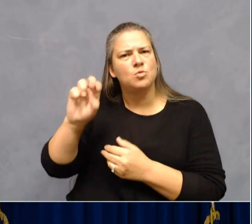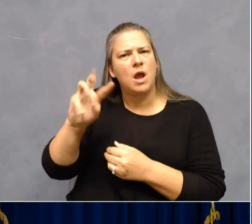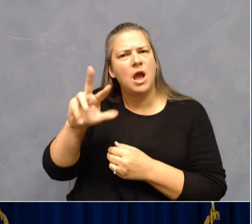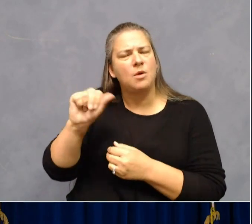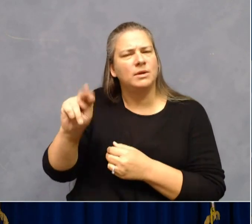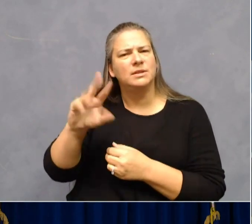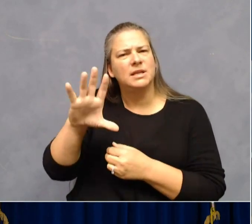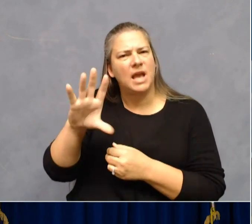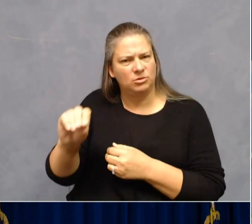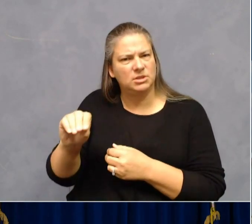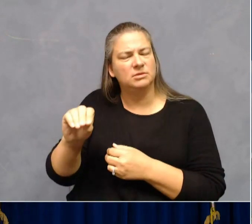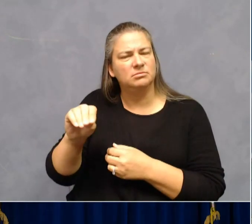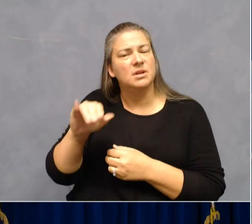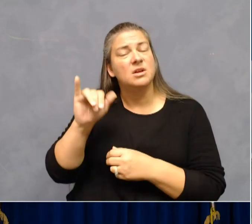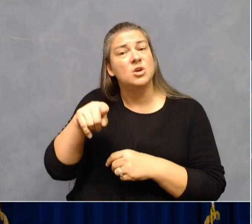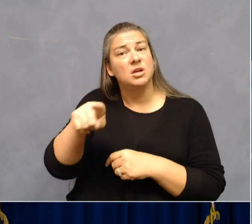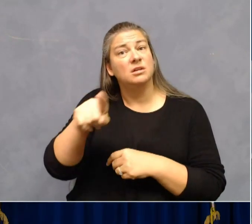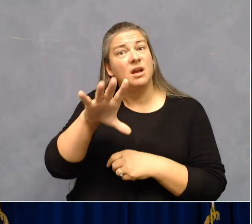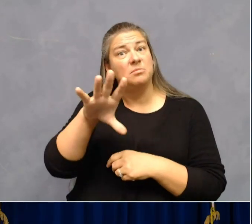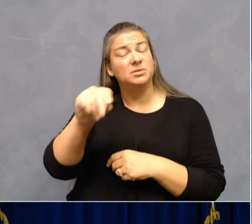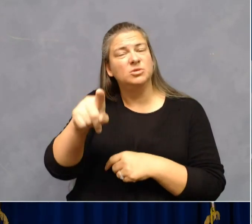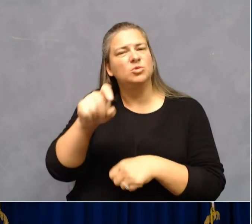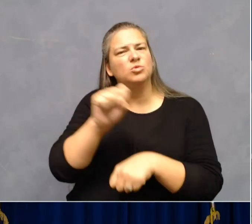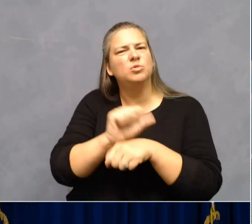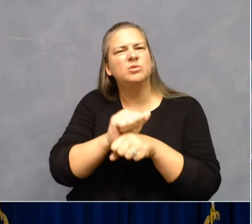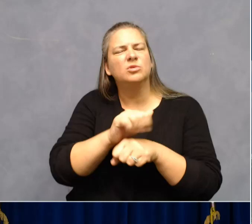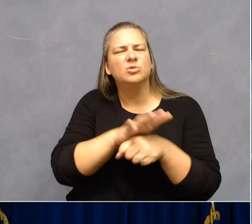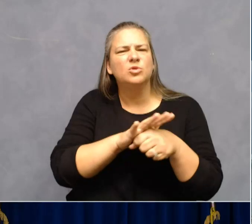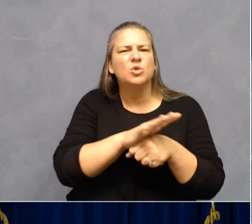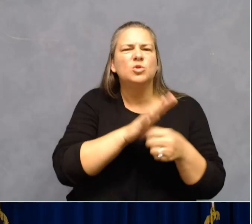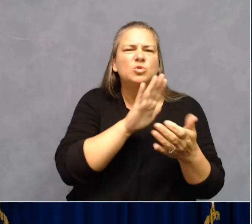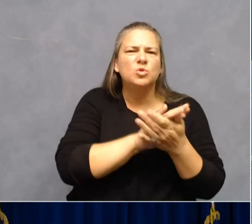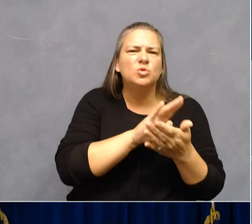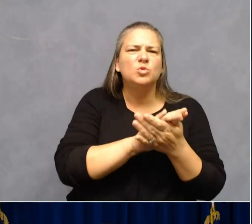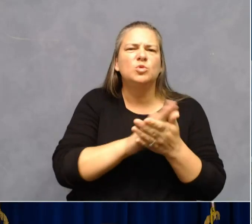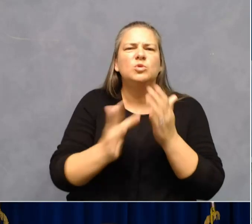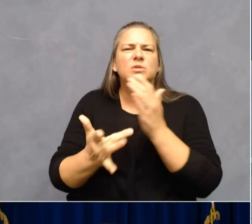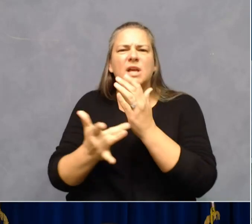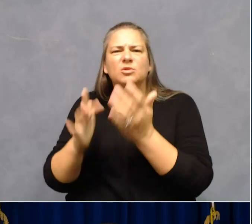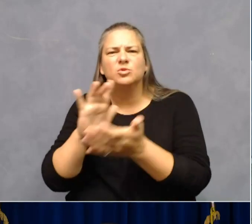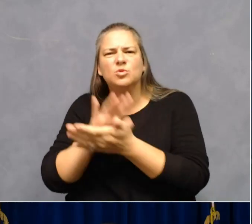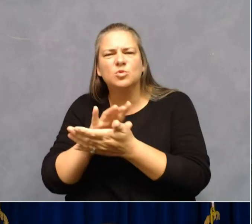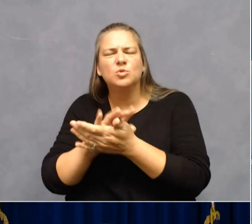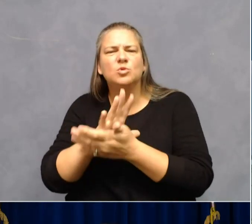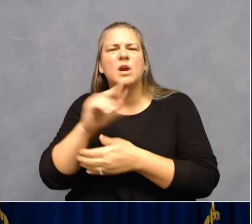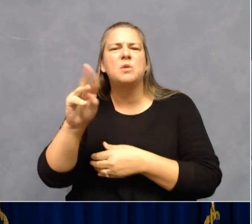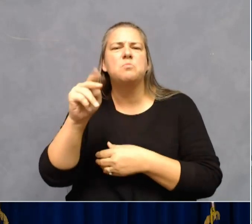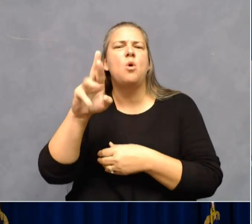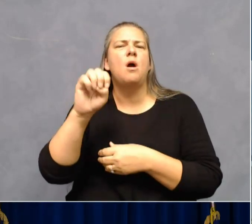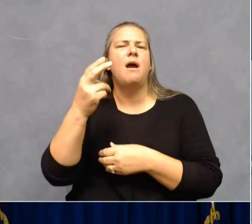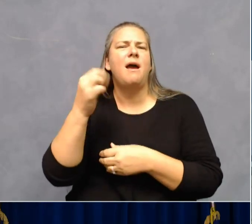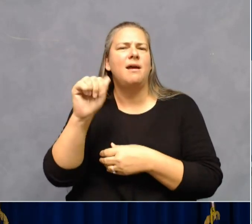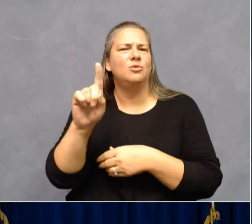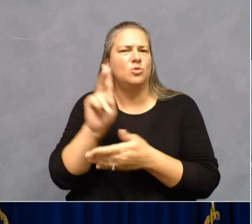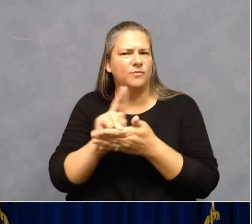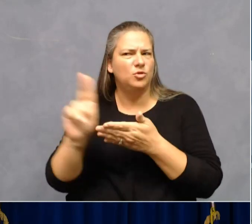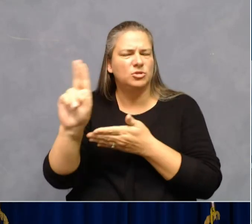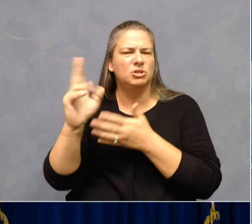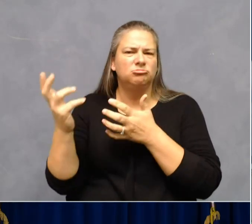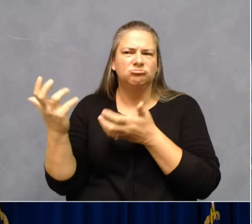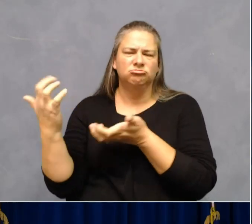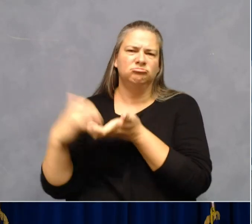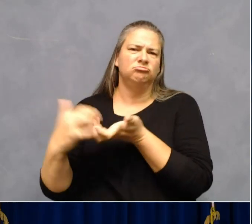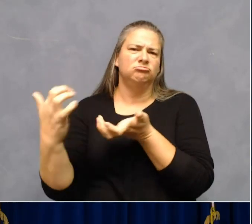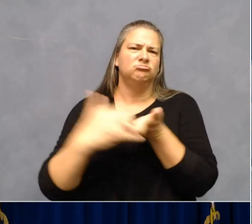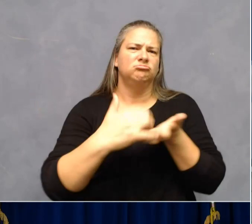local schools, the area's technical college, and Morehead State University to create learning opportunities for so many students. And